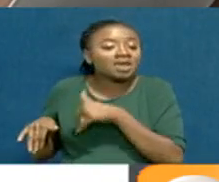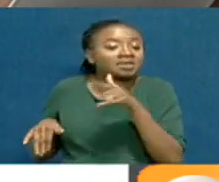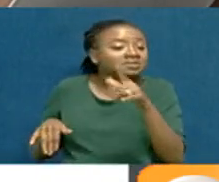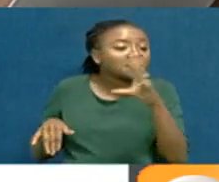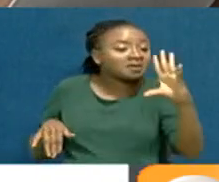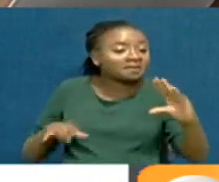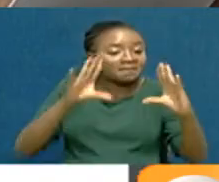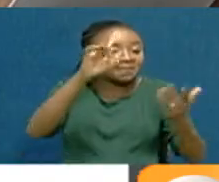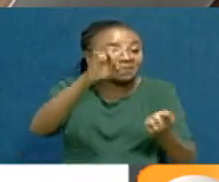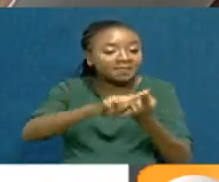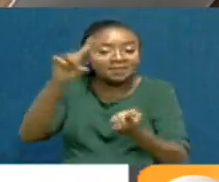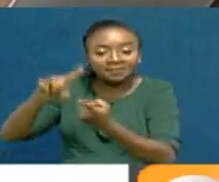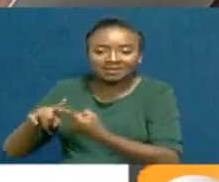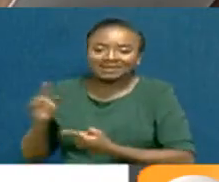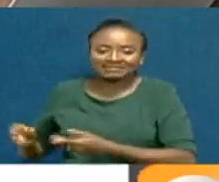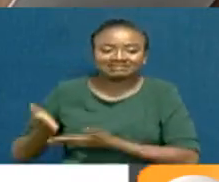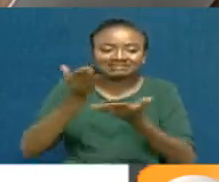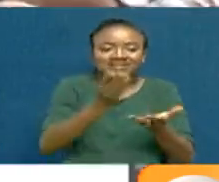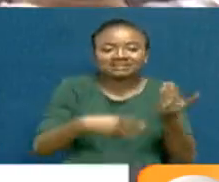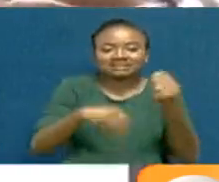the Raila Odinga campaign trail in Trans Nzoia.